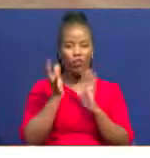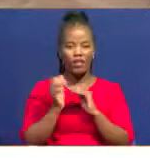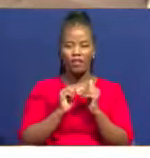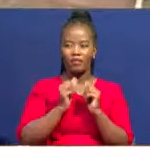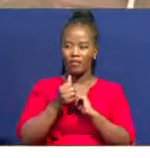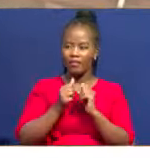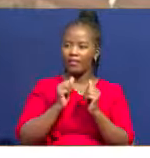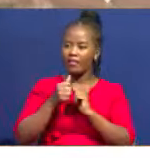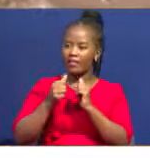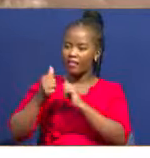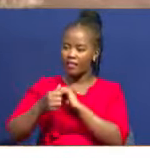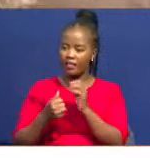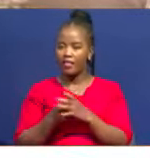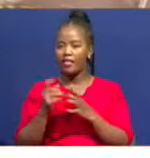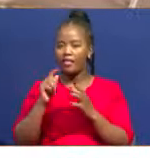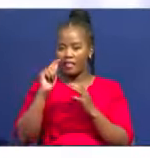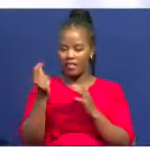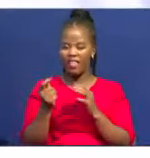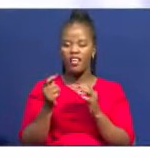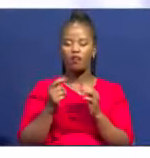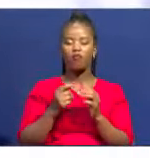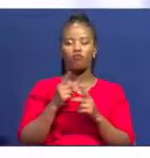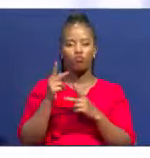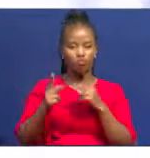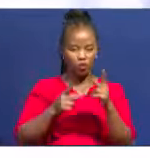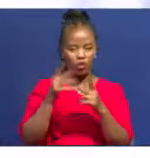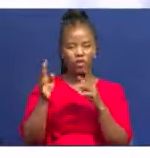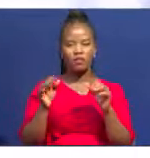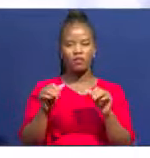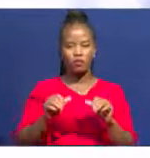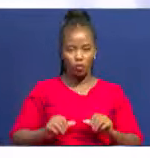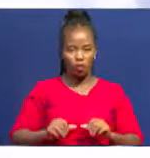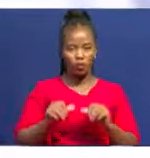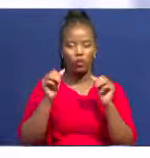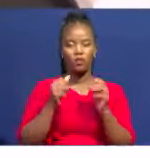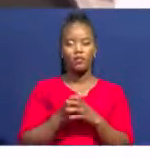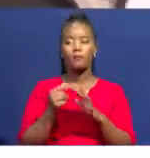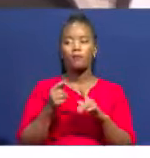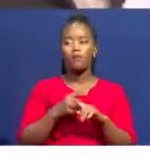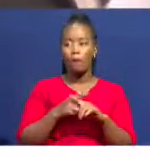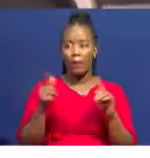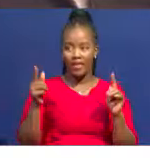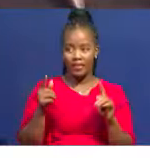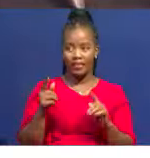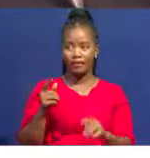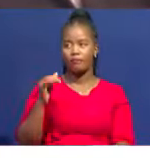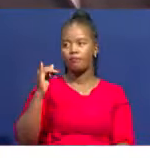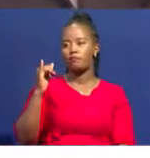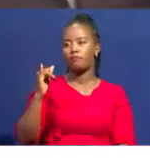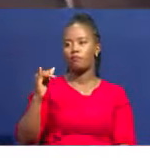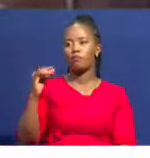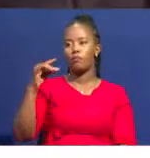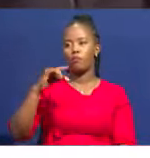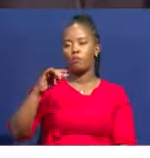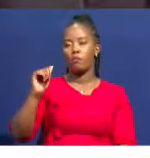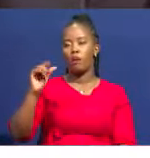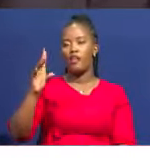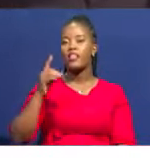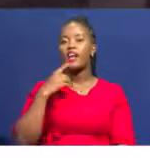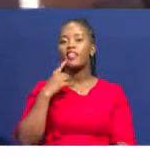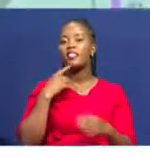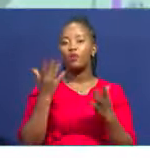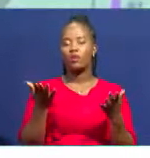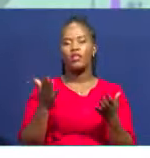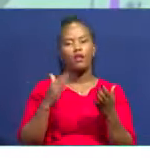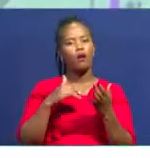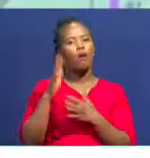Kenya making progress in implementing risk reduction measures, Intergovernmental Authority on Development says more should